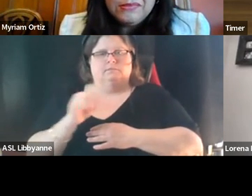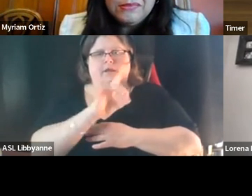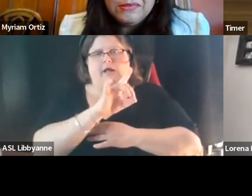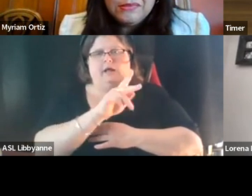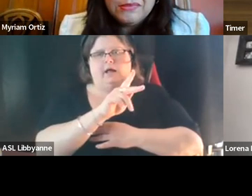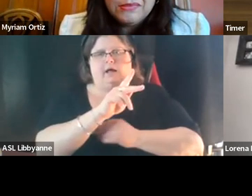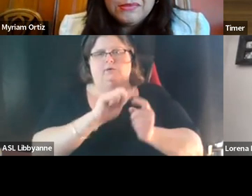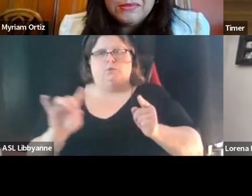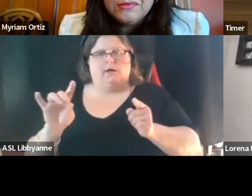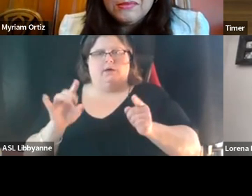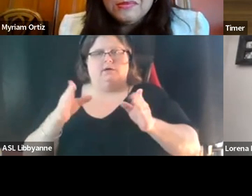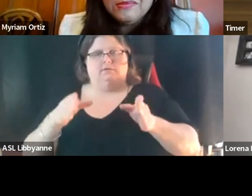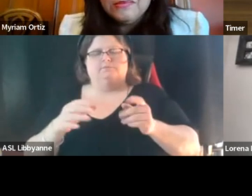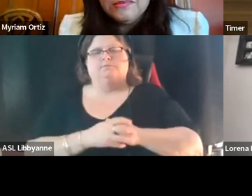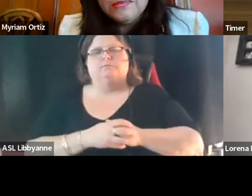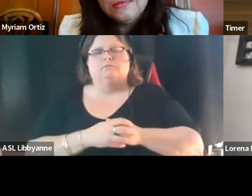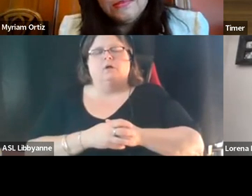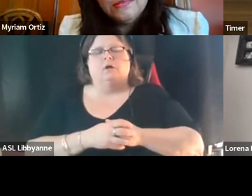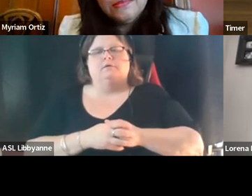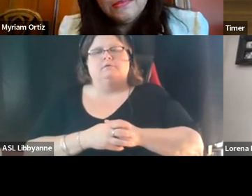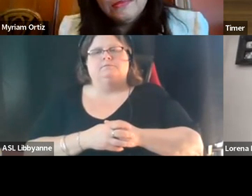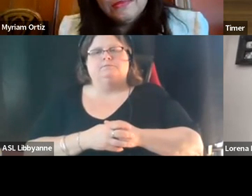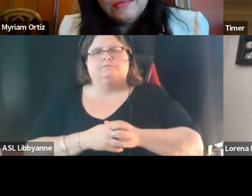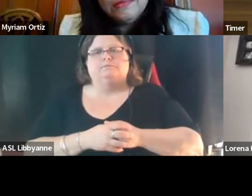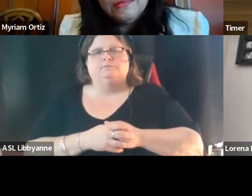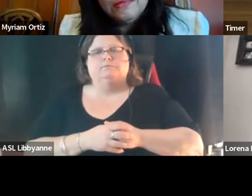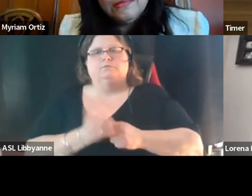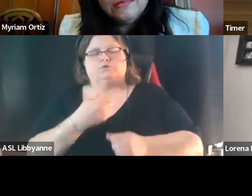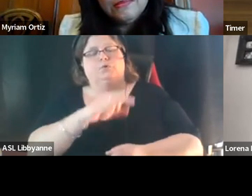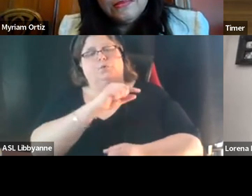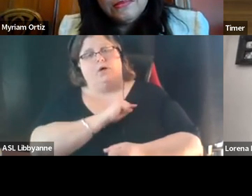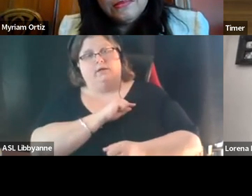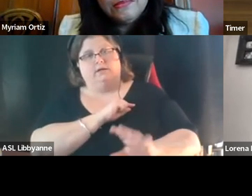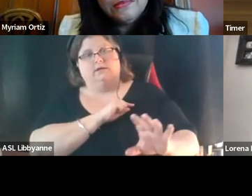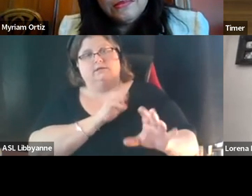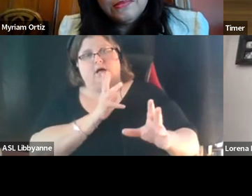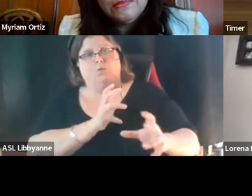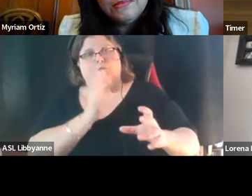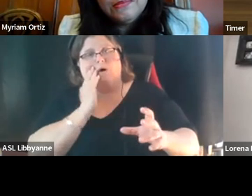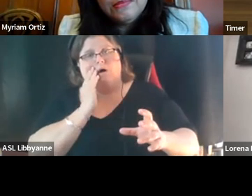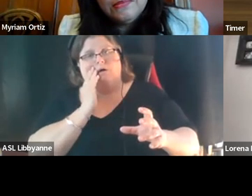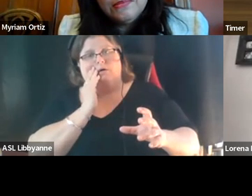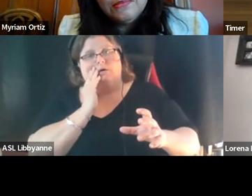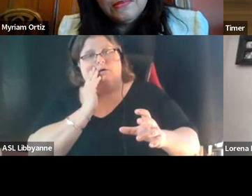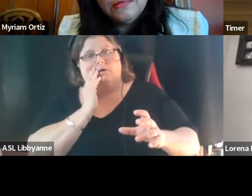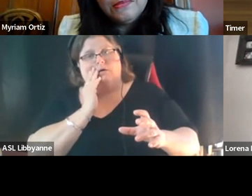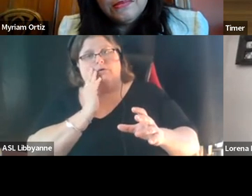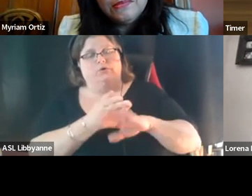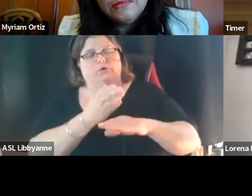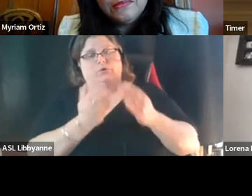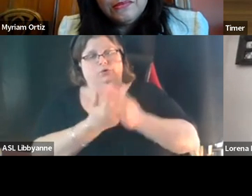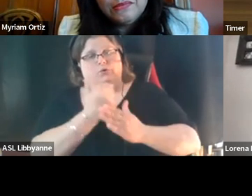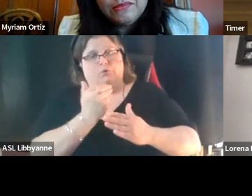The qualities that I would look for the superintendent is someone who knows, who is familiar